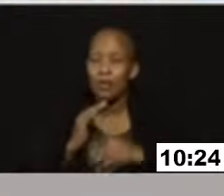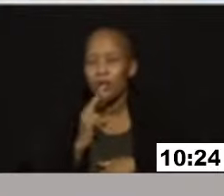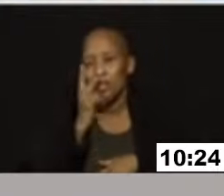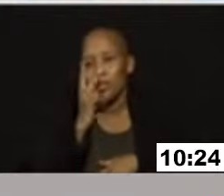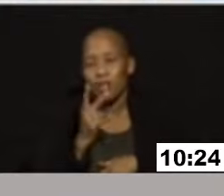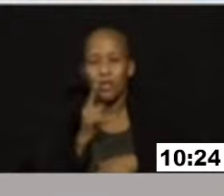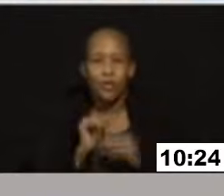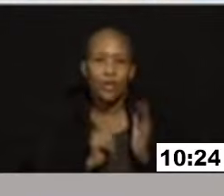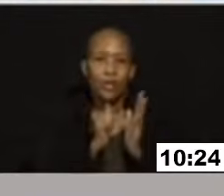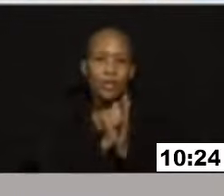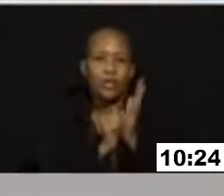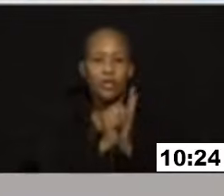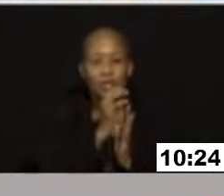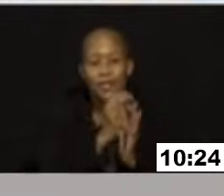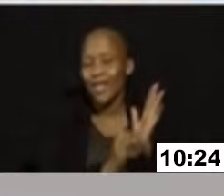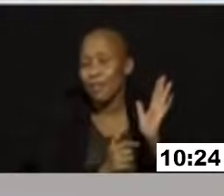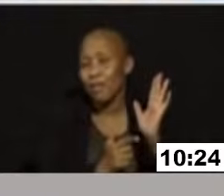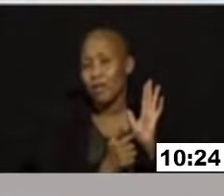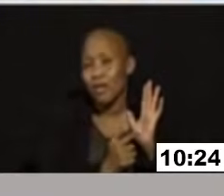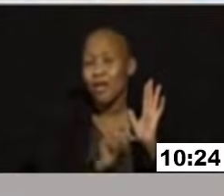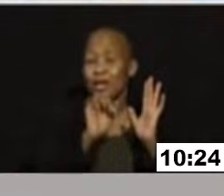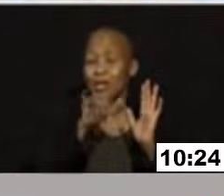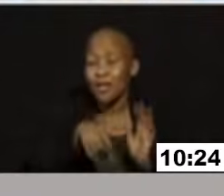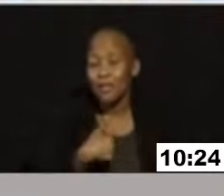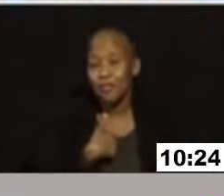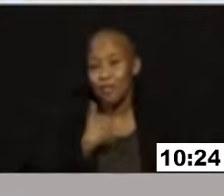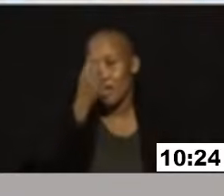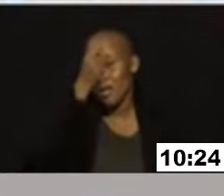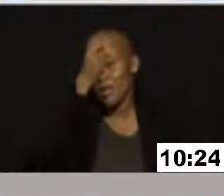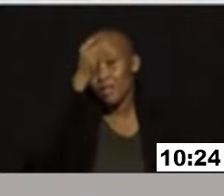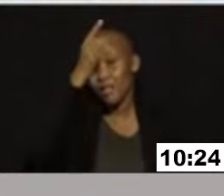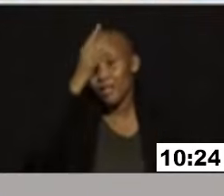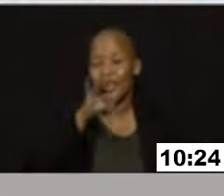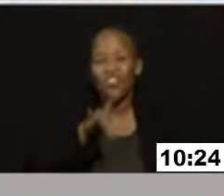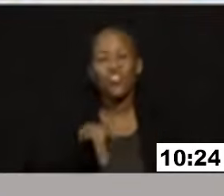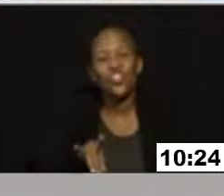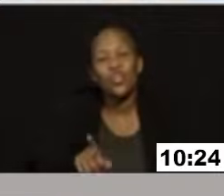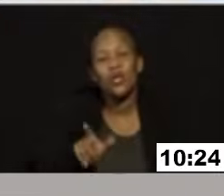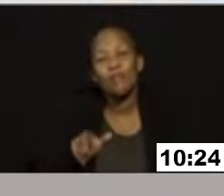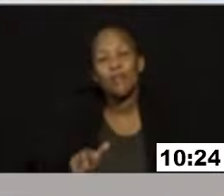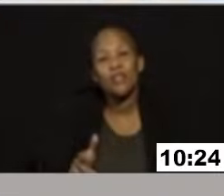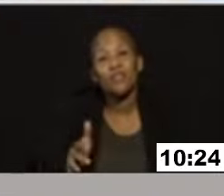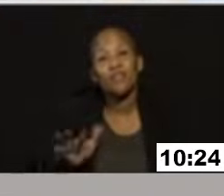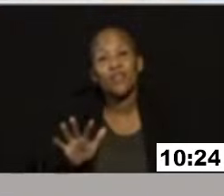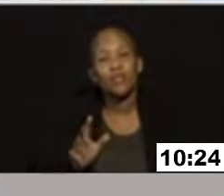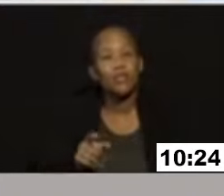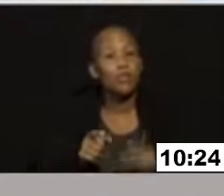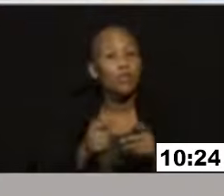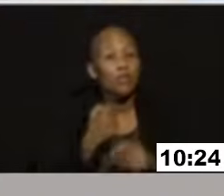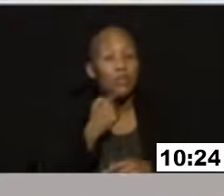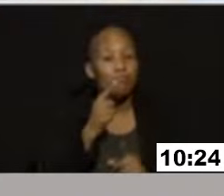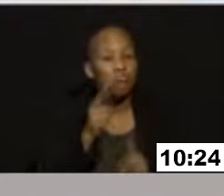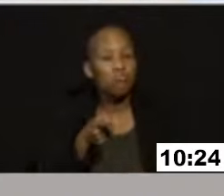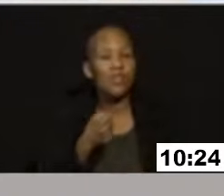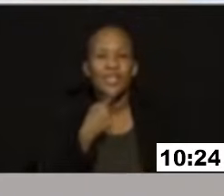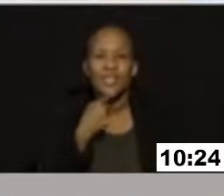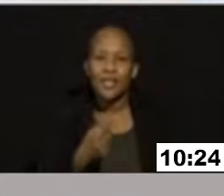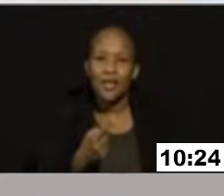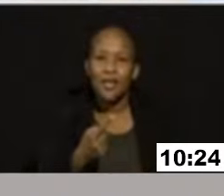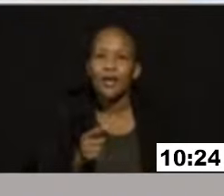question. I understand this chairperson has already ruled that parties may even apply